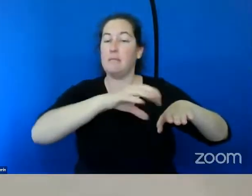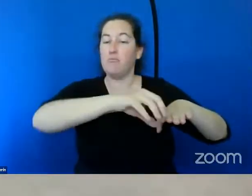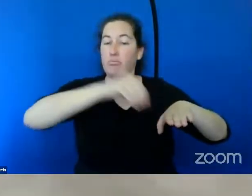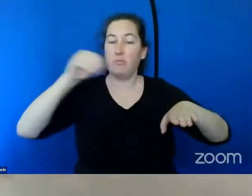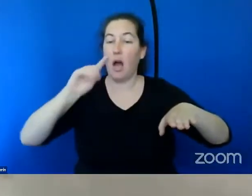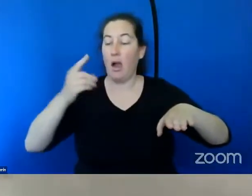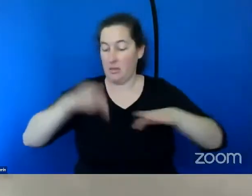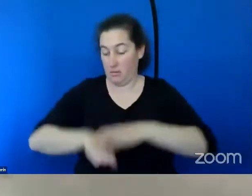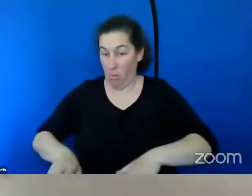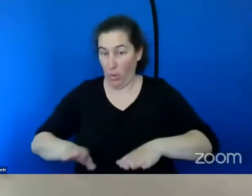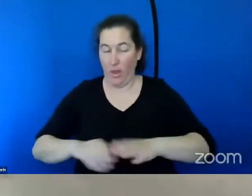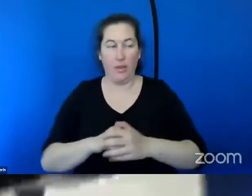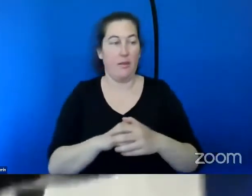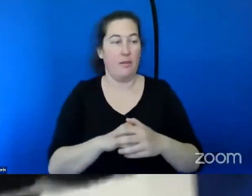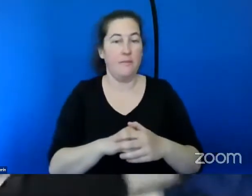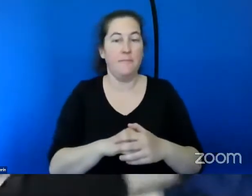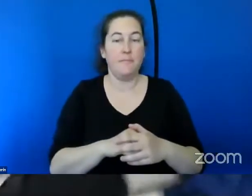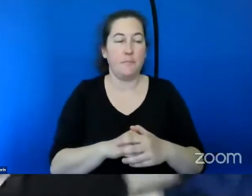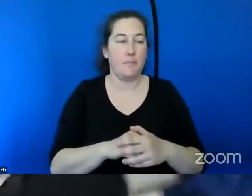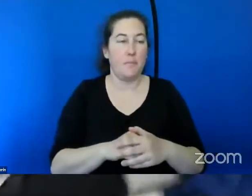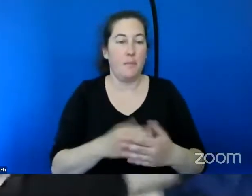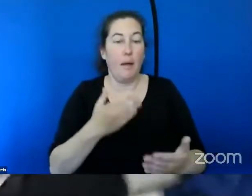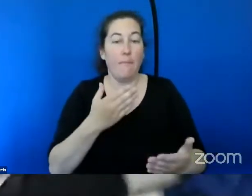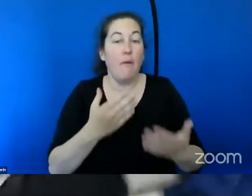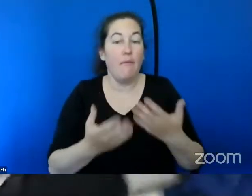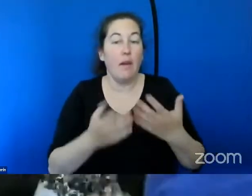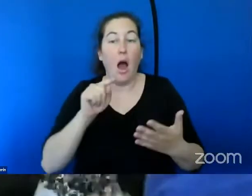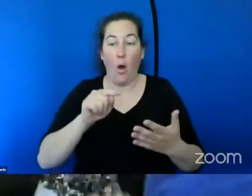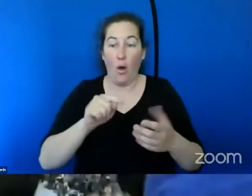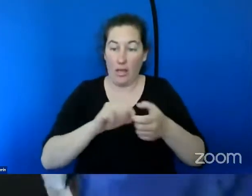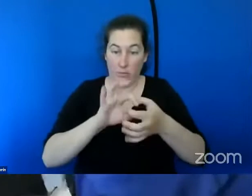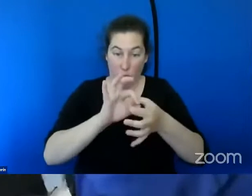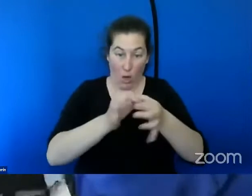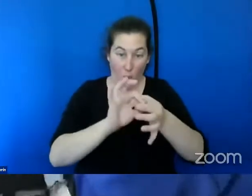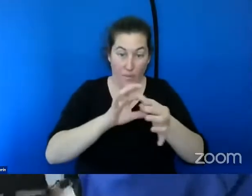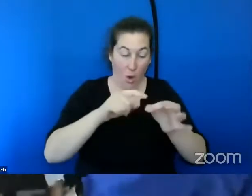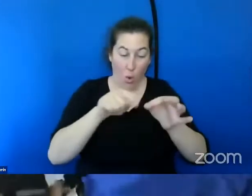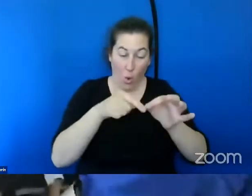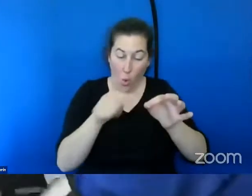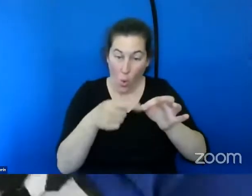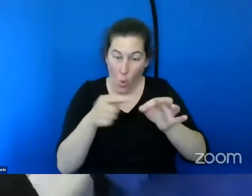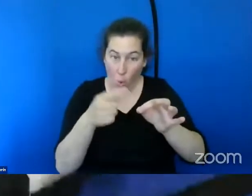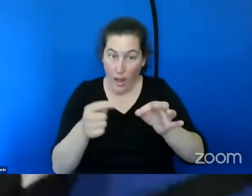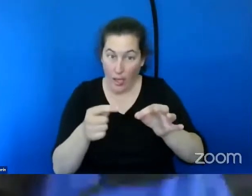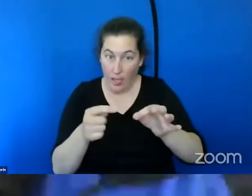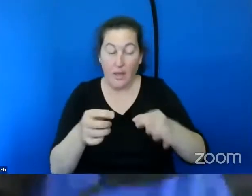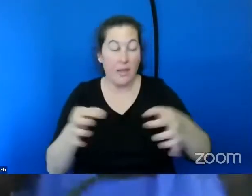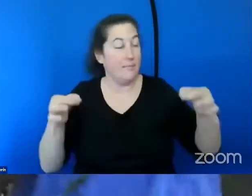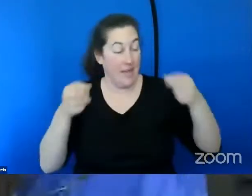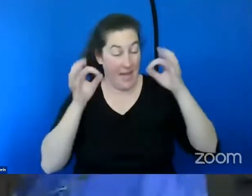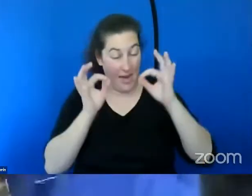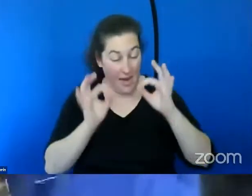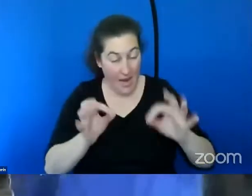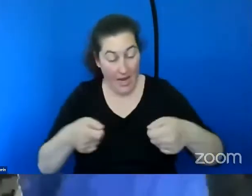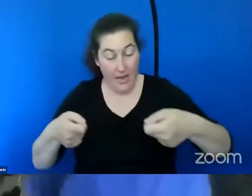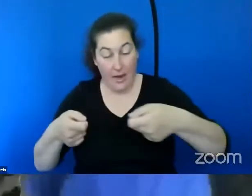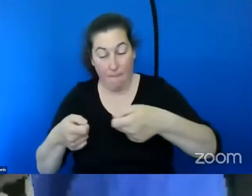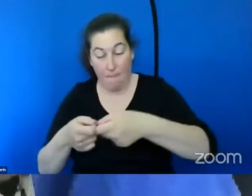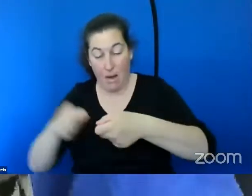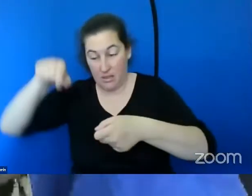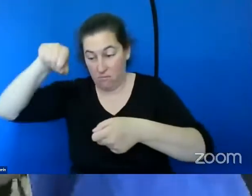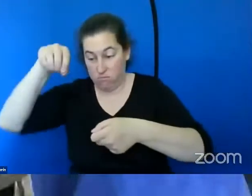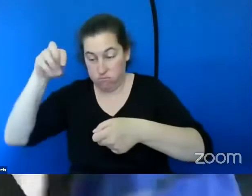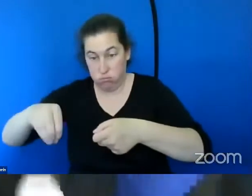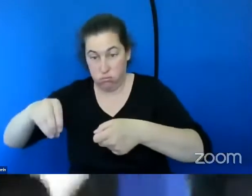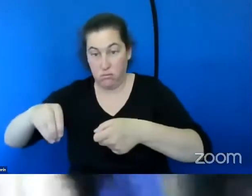so with the residual movement that he has in the arm and in the shoulders, he can control his fingers, the fingers